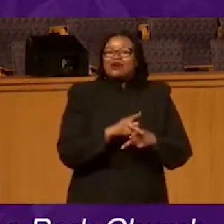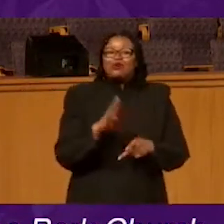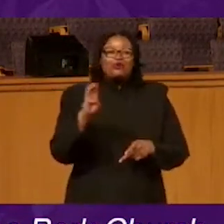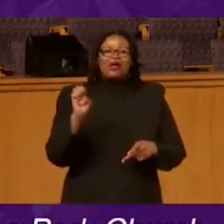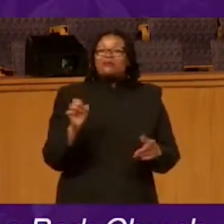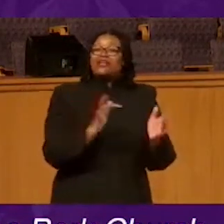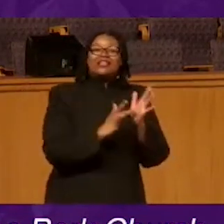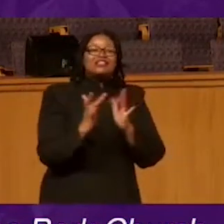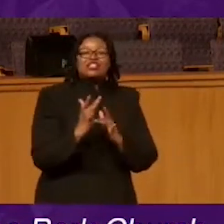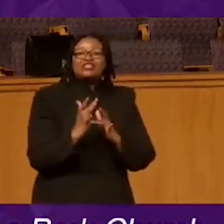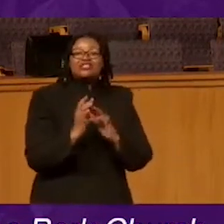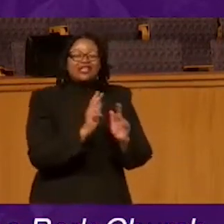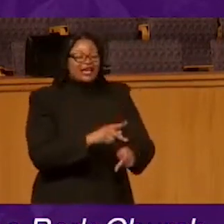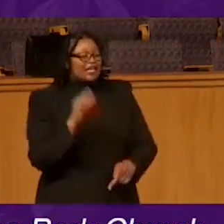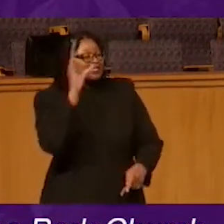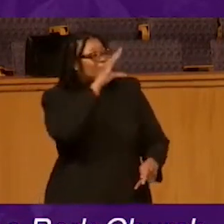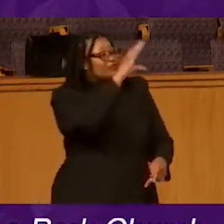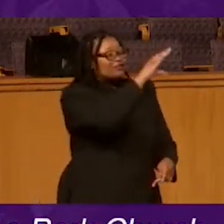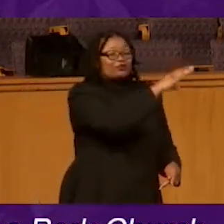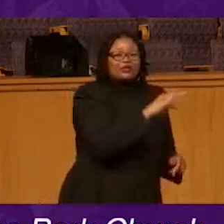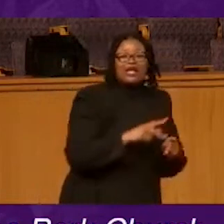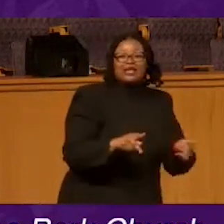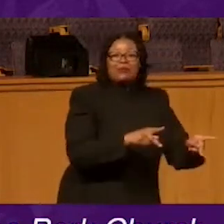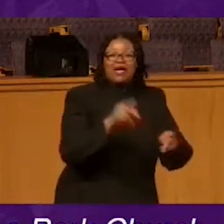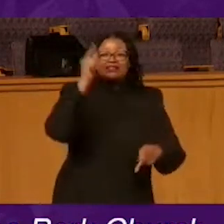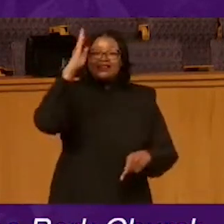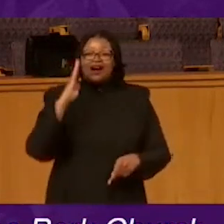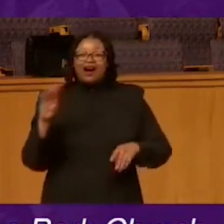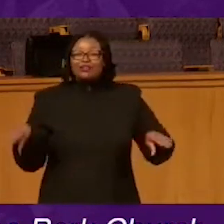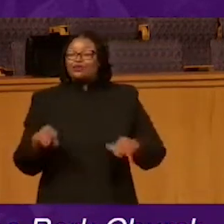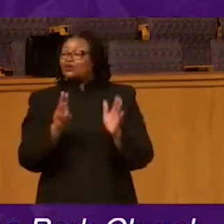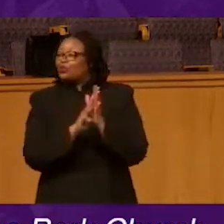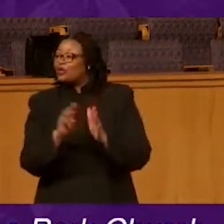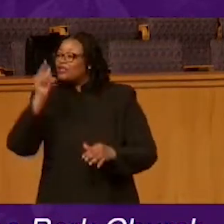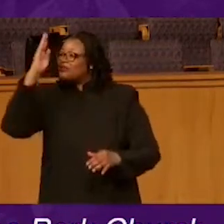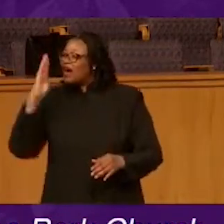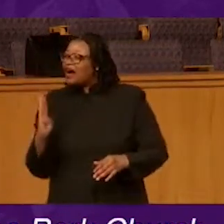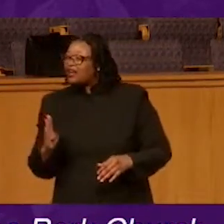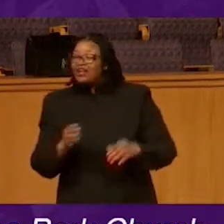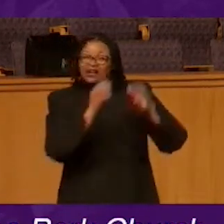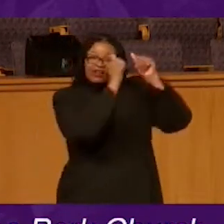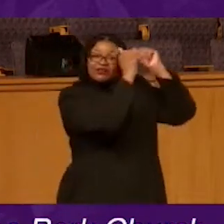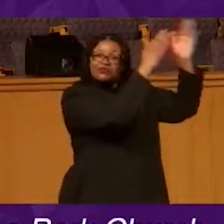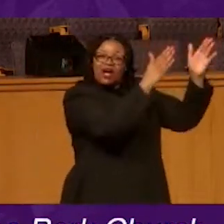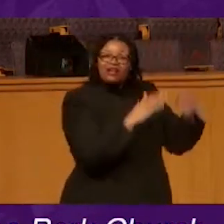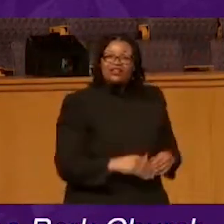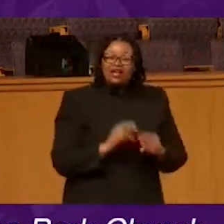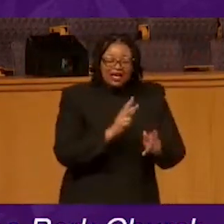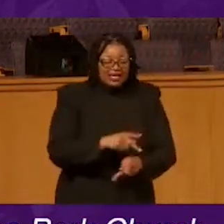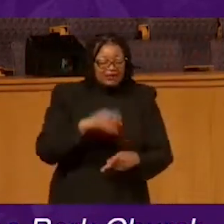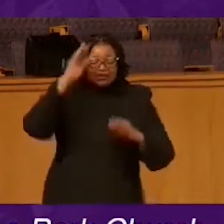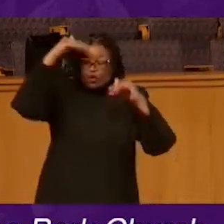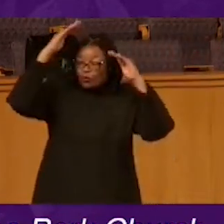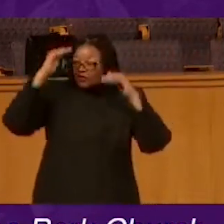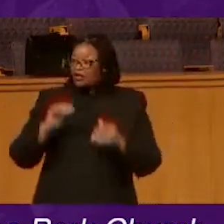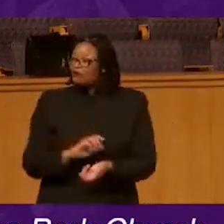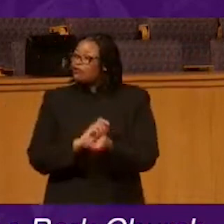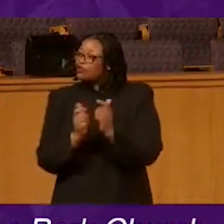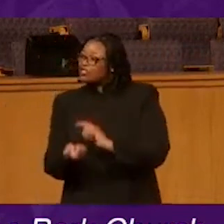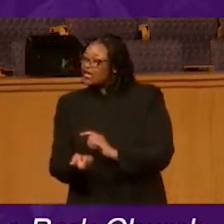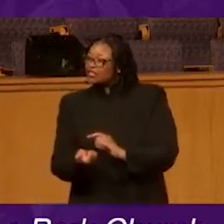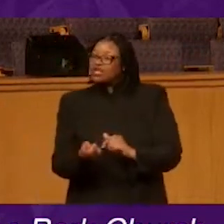Jesus. Keeps on pursuing the path of God. Keeps on doing the will of the Father. Keeps on hoping for a change. And